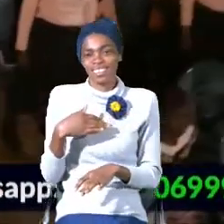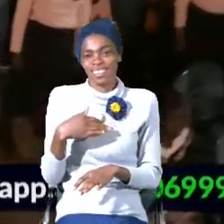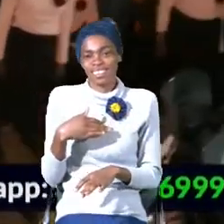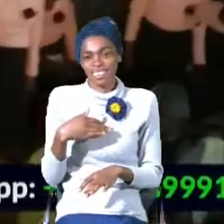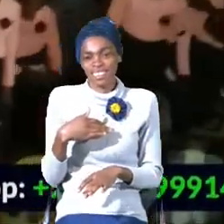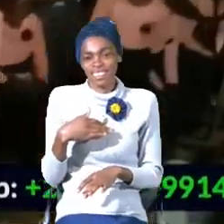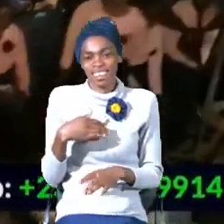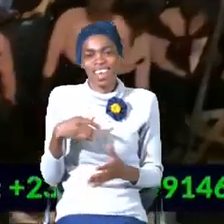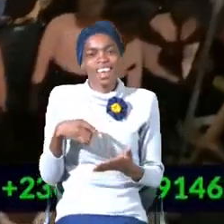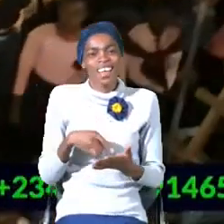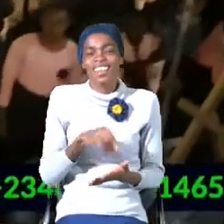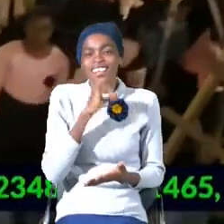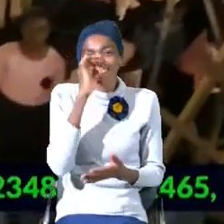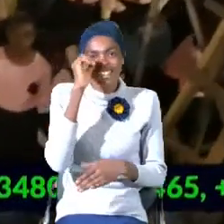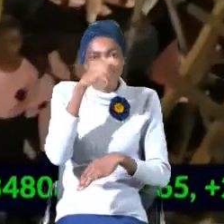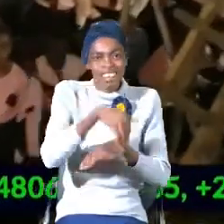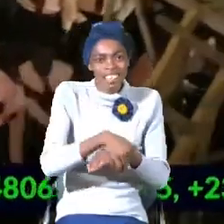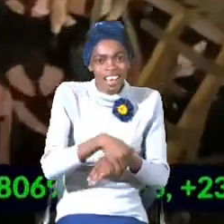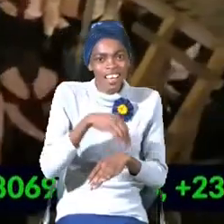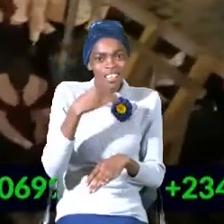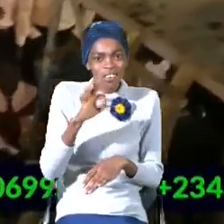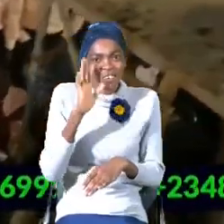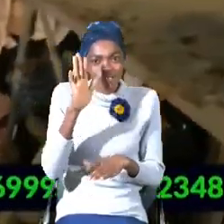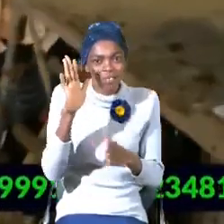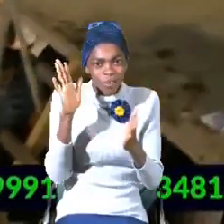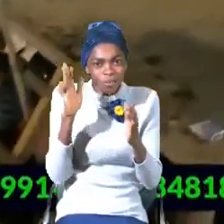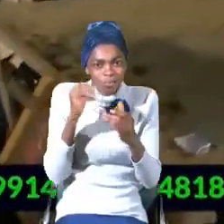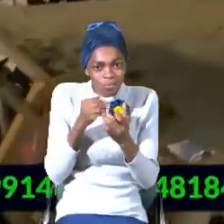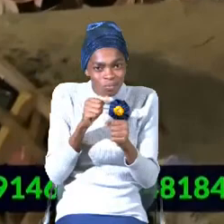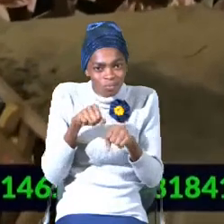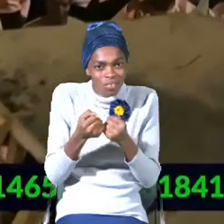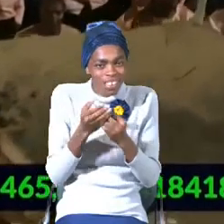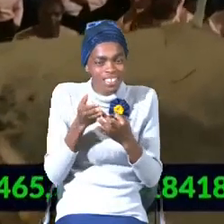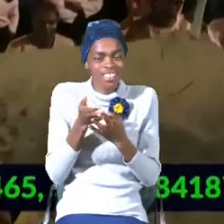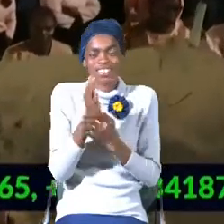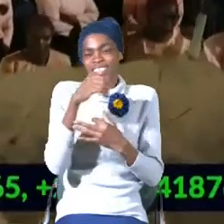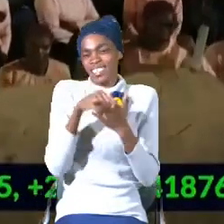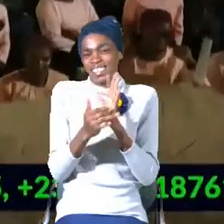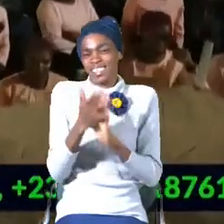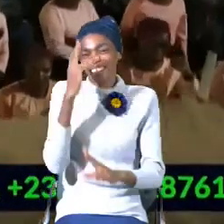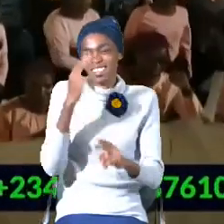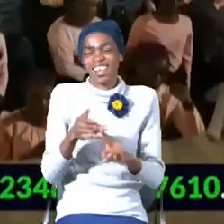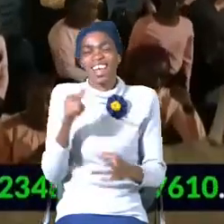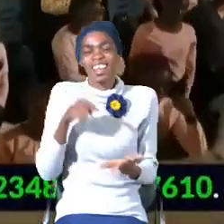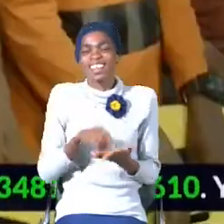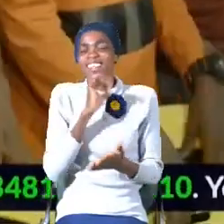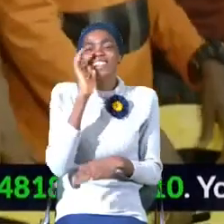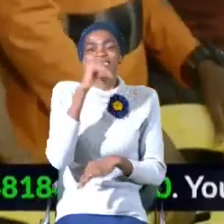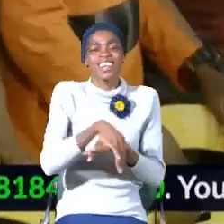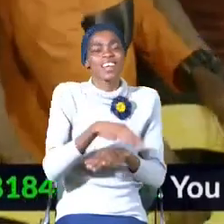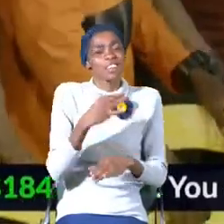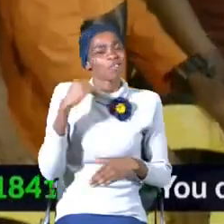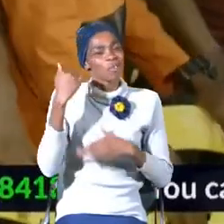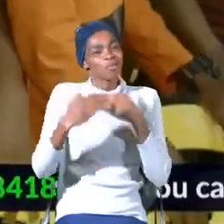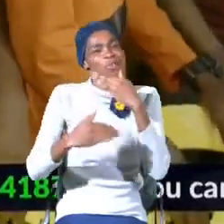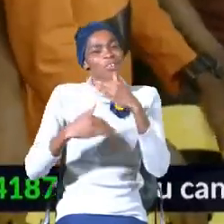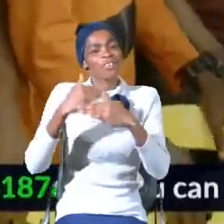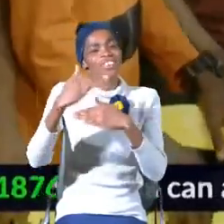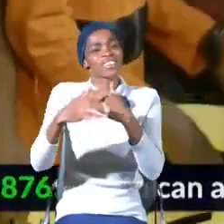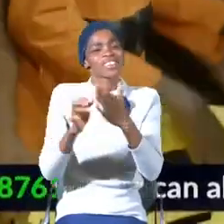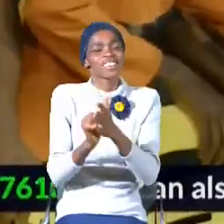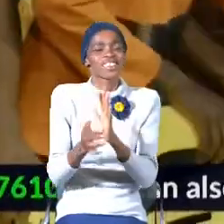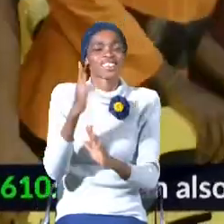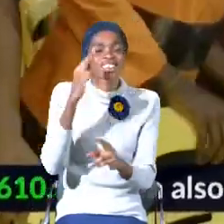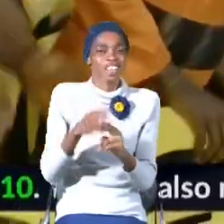This is the night of your breakthrough. This is the night of your progress. You